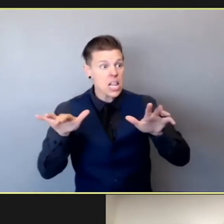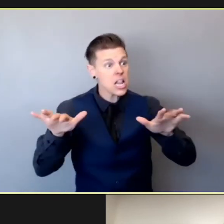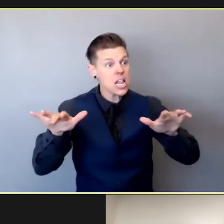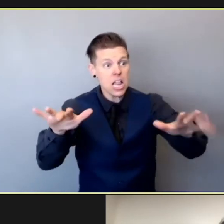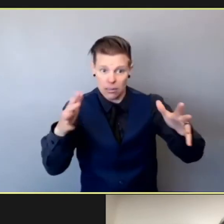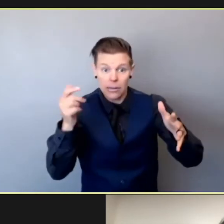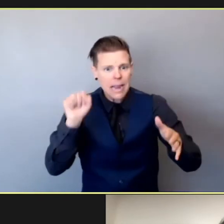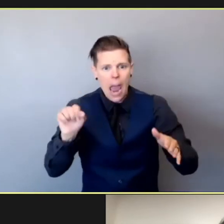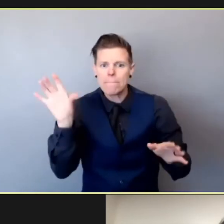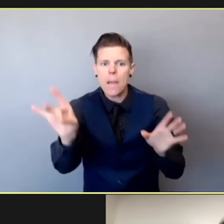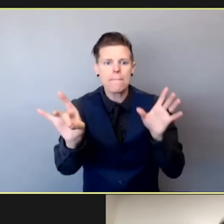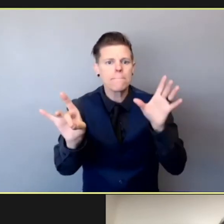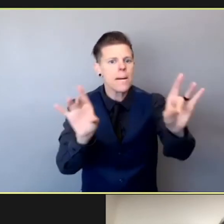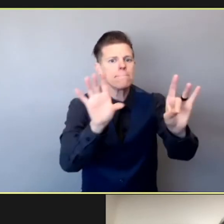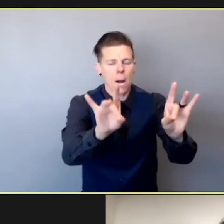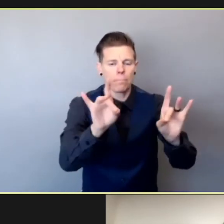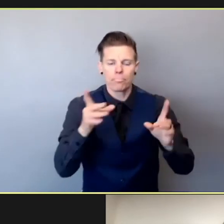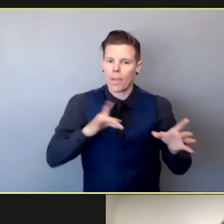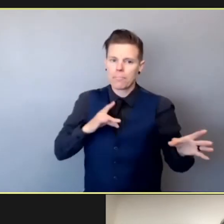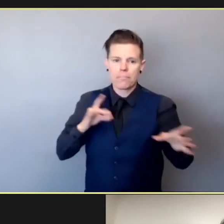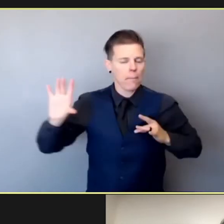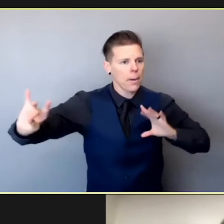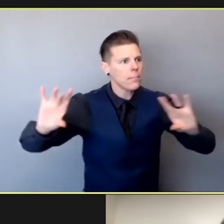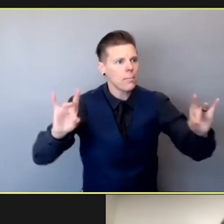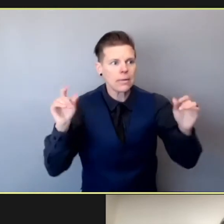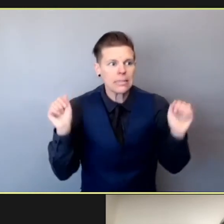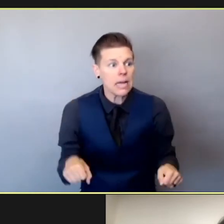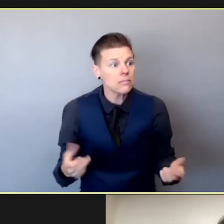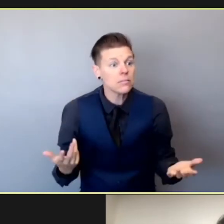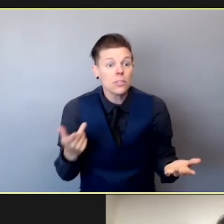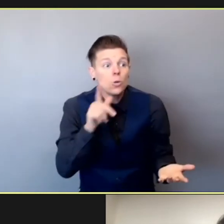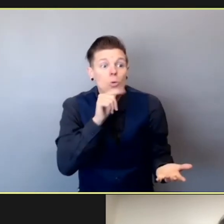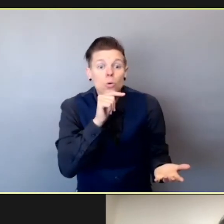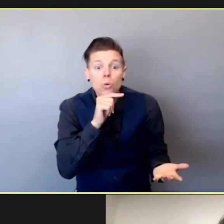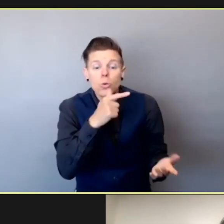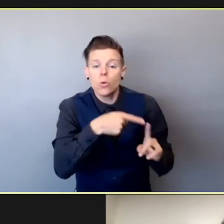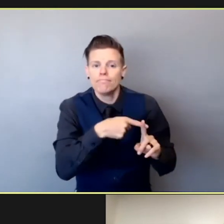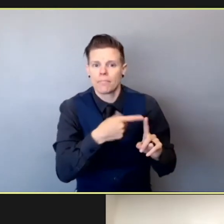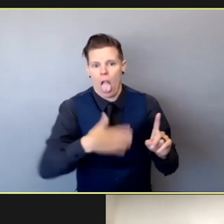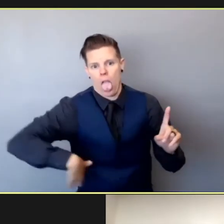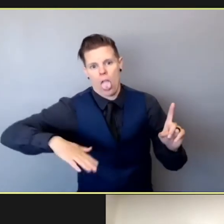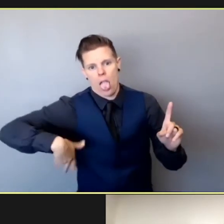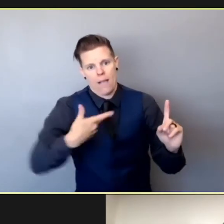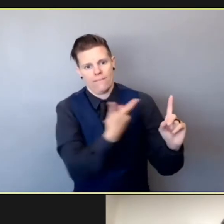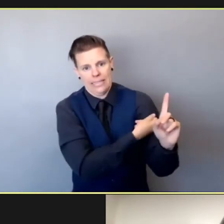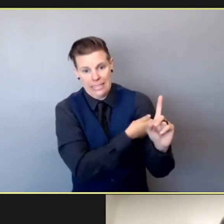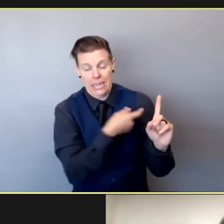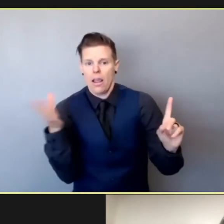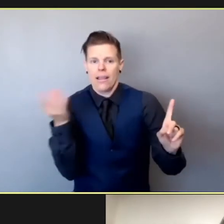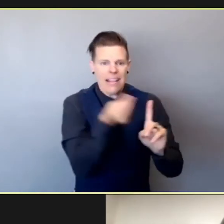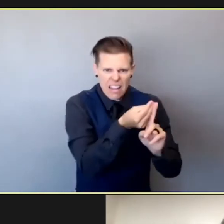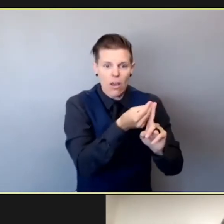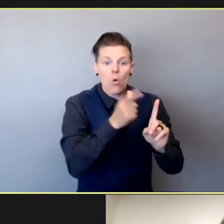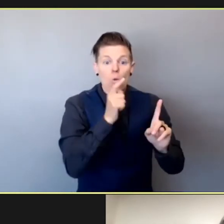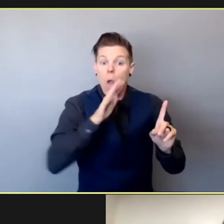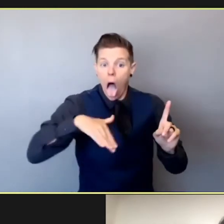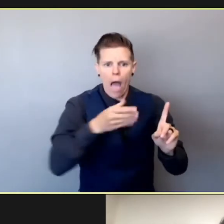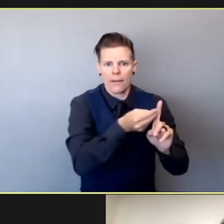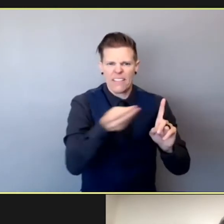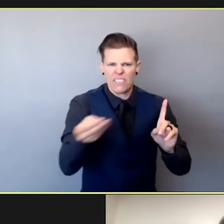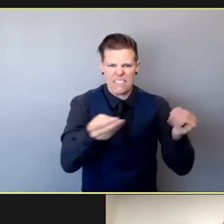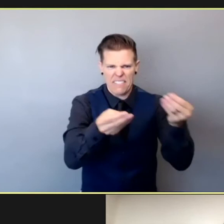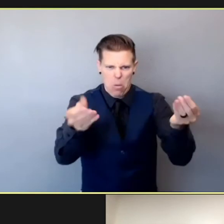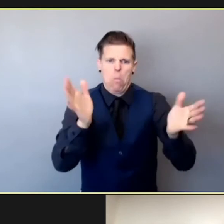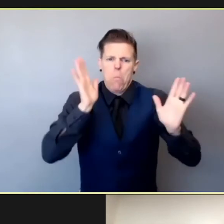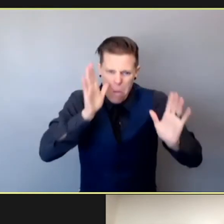it's going to the unvaccinated, and then Delta variant is allowed to then cause more variants, right? By having